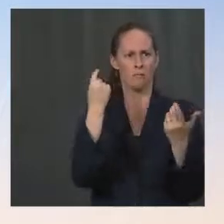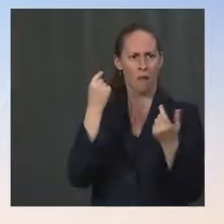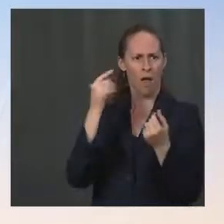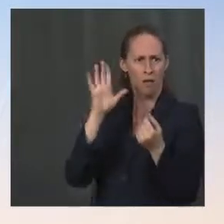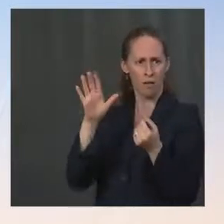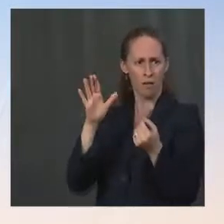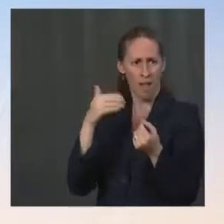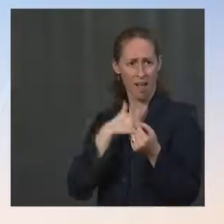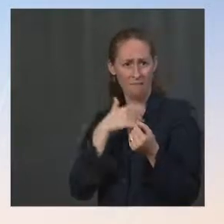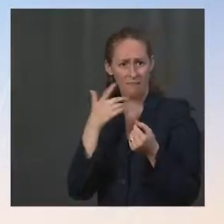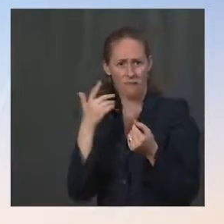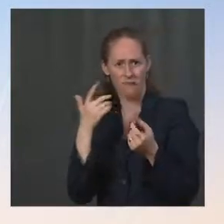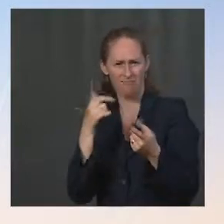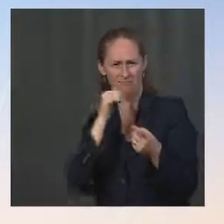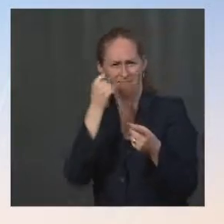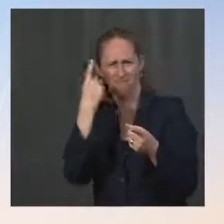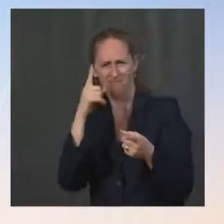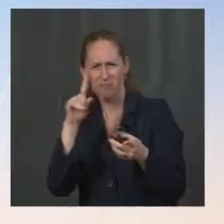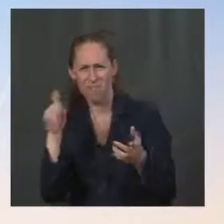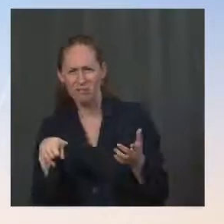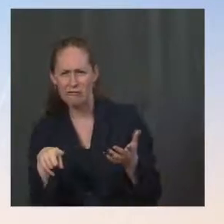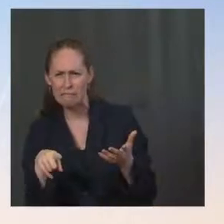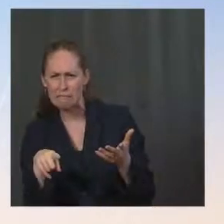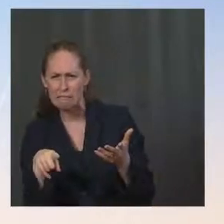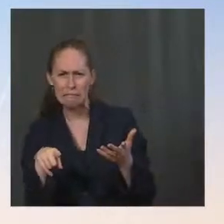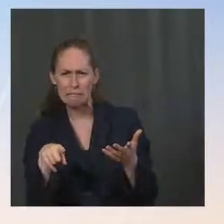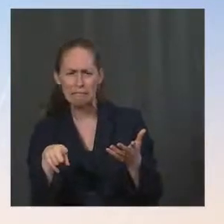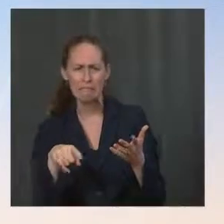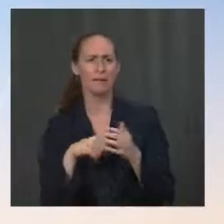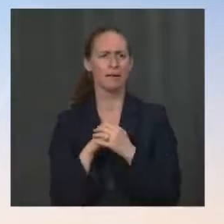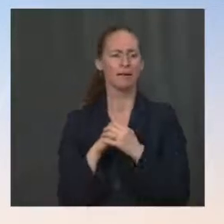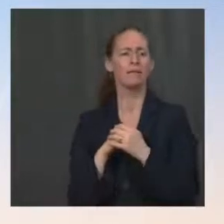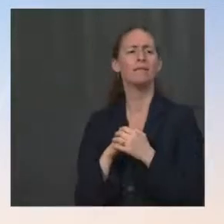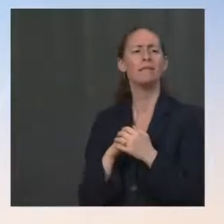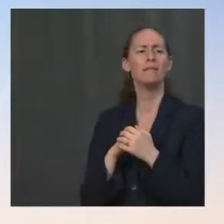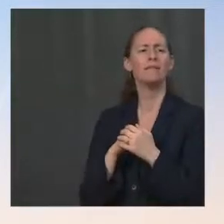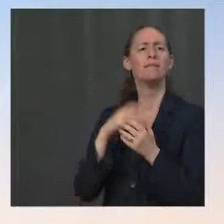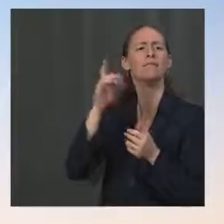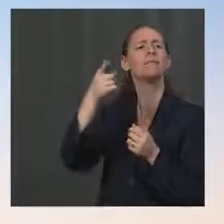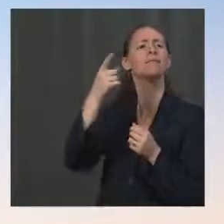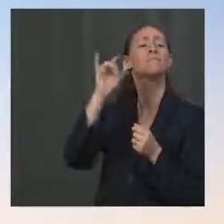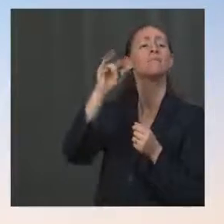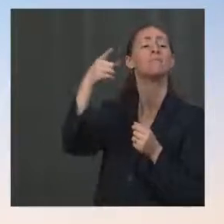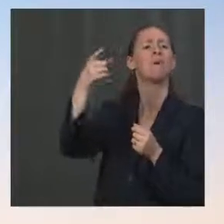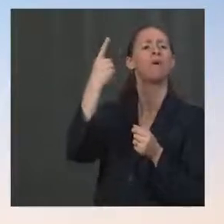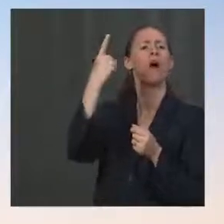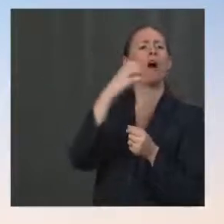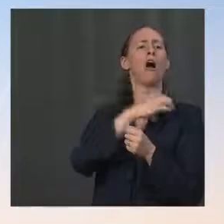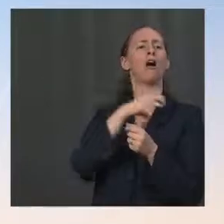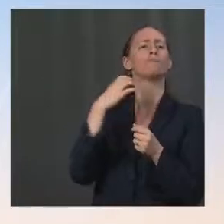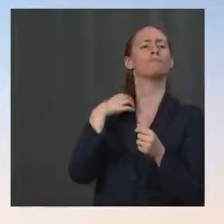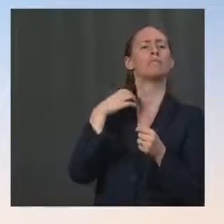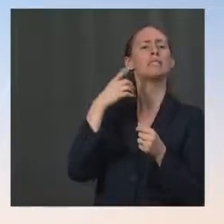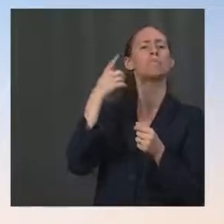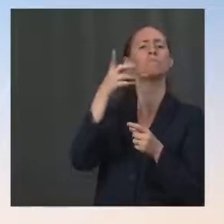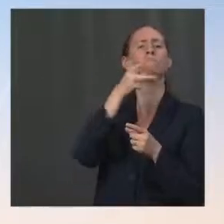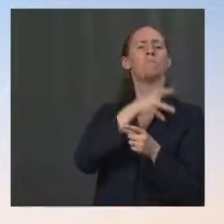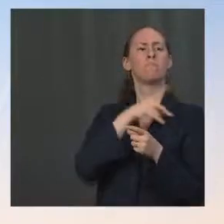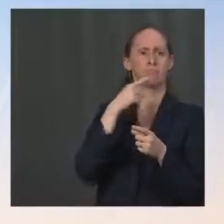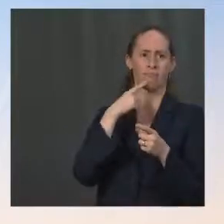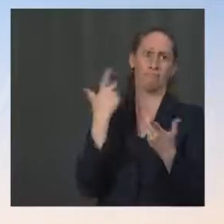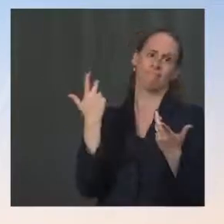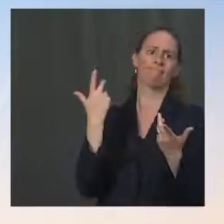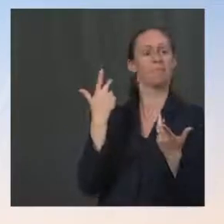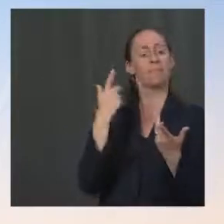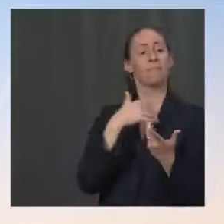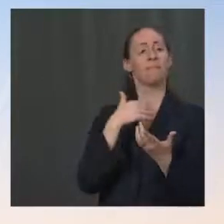mean, Congresswoman Susan Wild, for example, has said that, it's clear to me that we could not continue to put American service members in danger for an